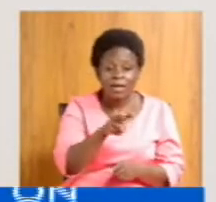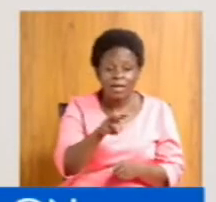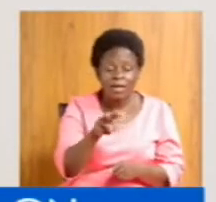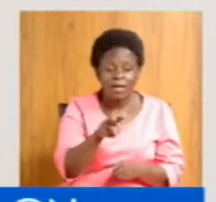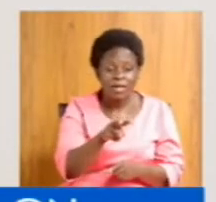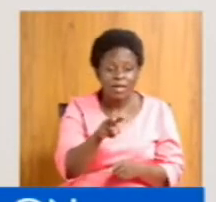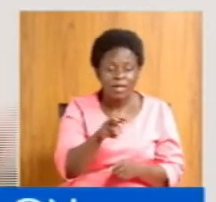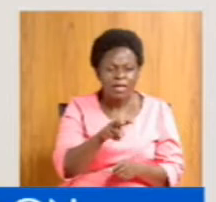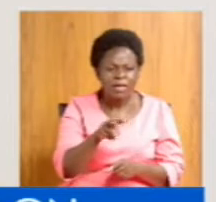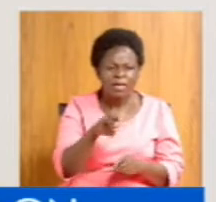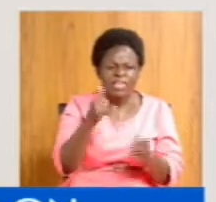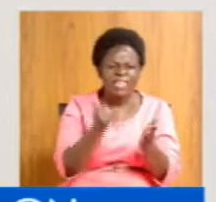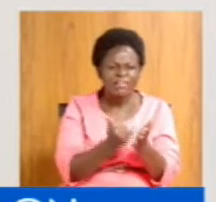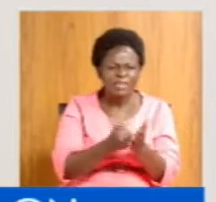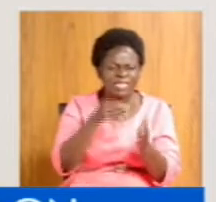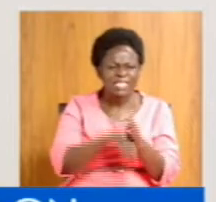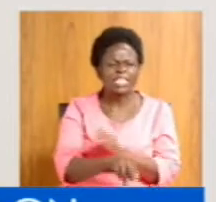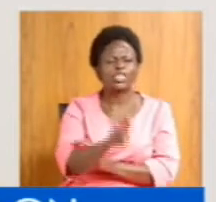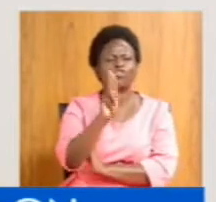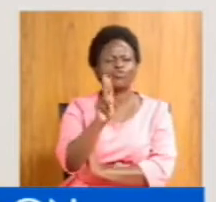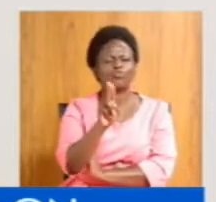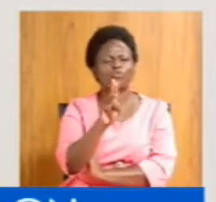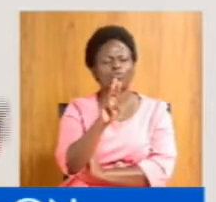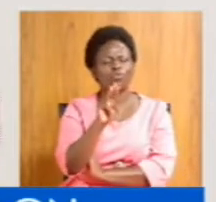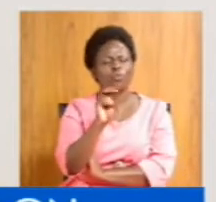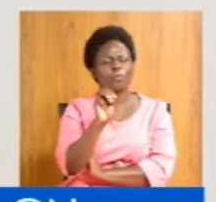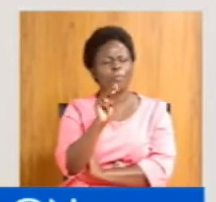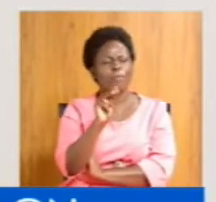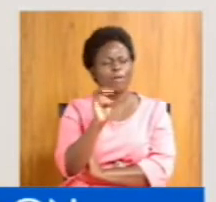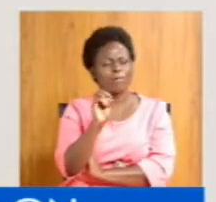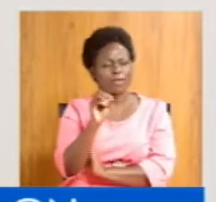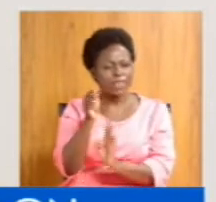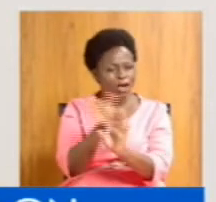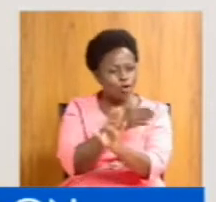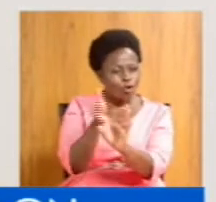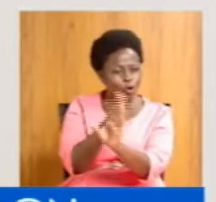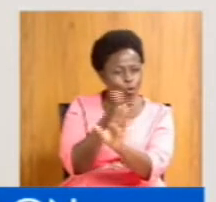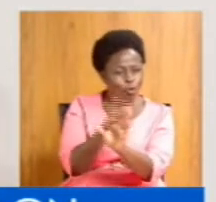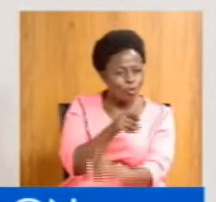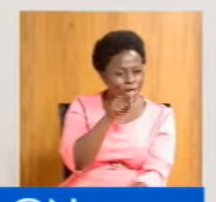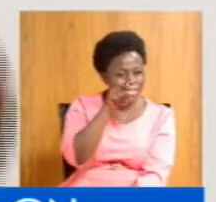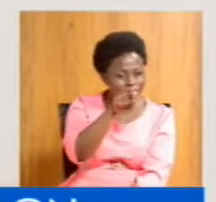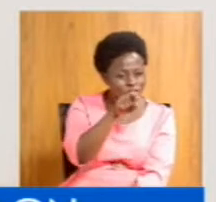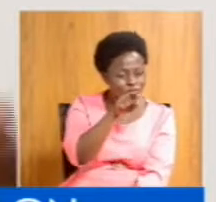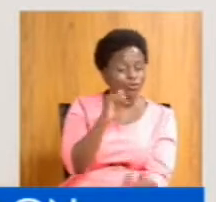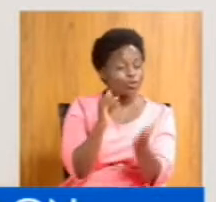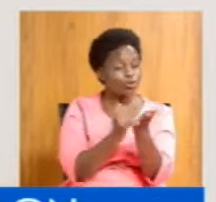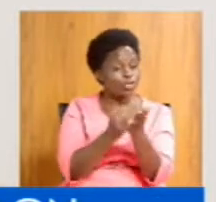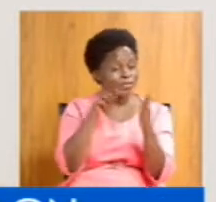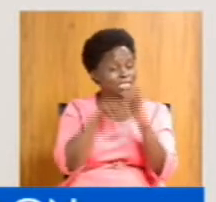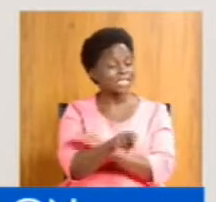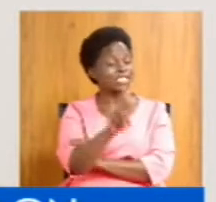you are in essence investing in Umeem you know they are coercing you to invest in